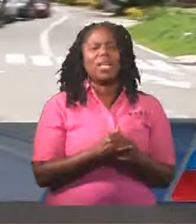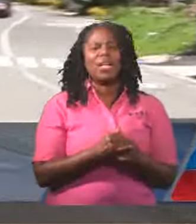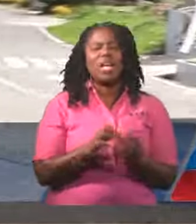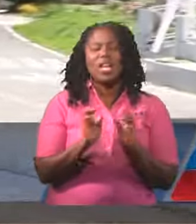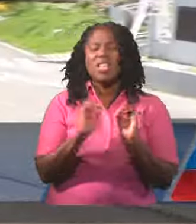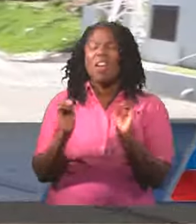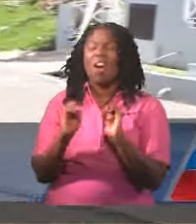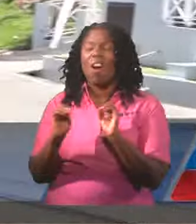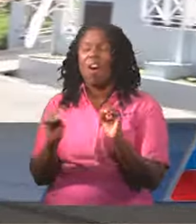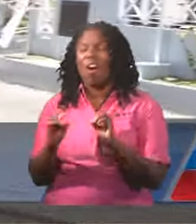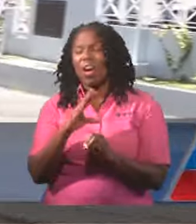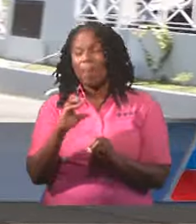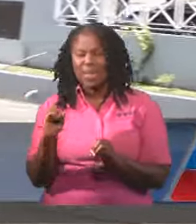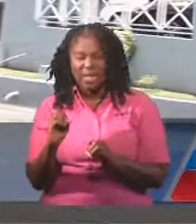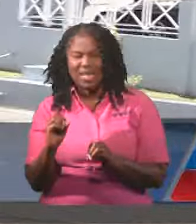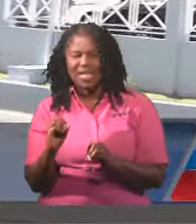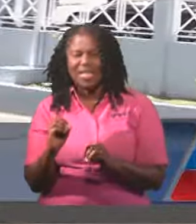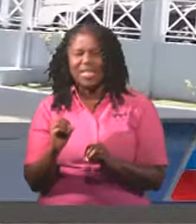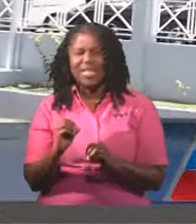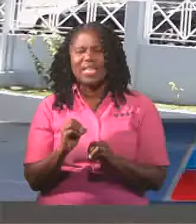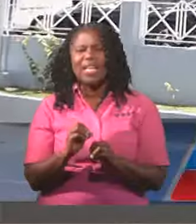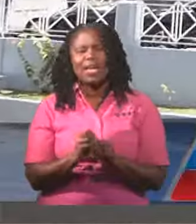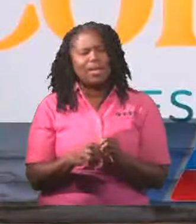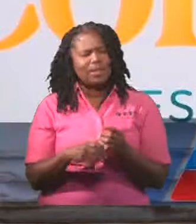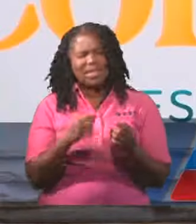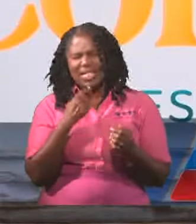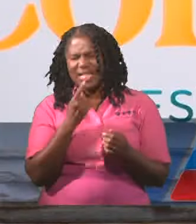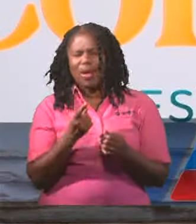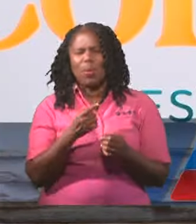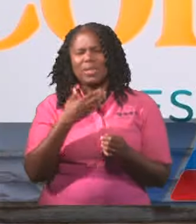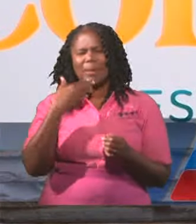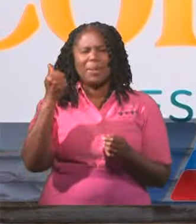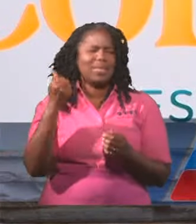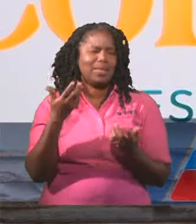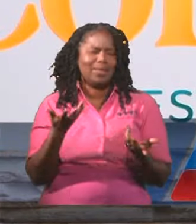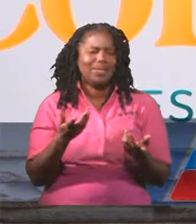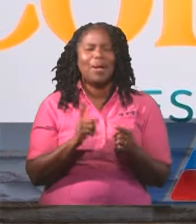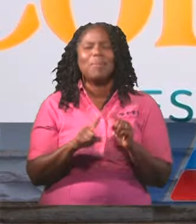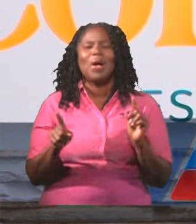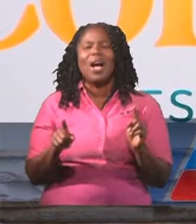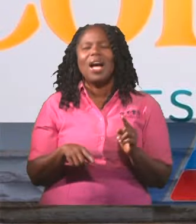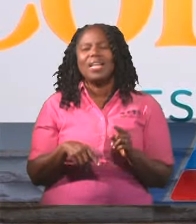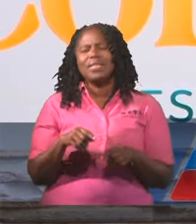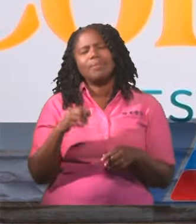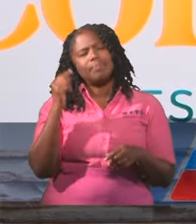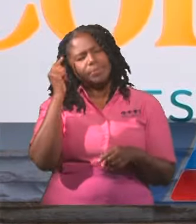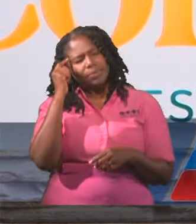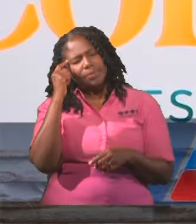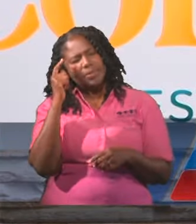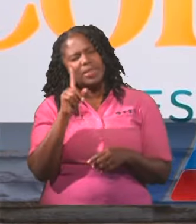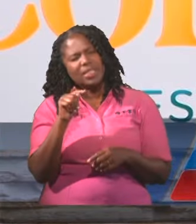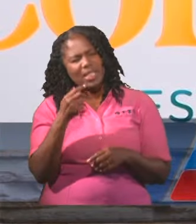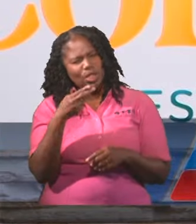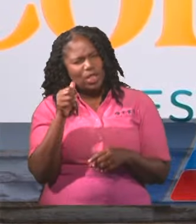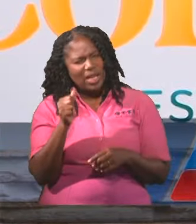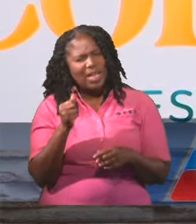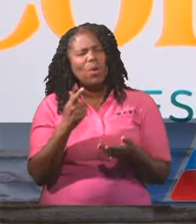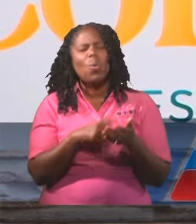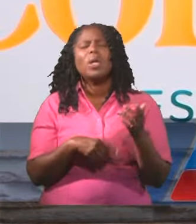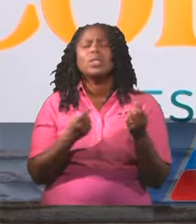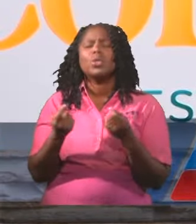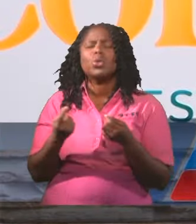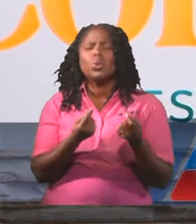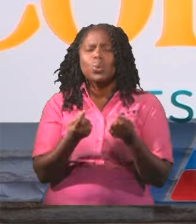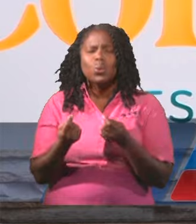of the companies passed the technical stage of the tender process. As such, the THA took the decision to have EIDCOT manage